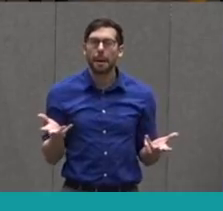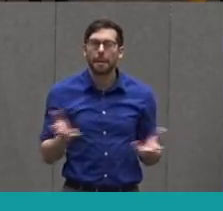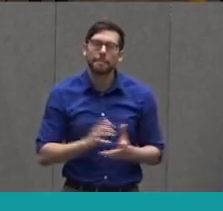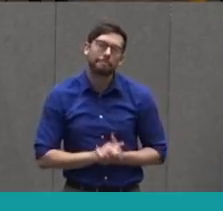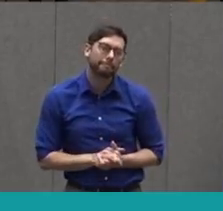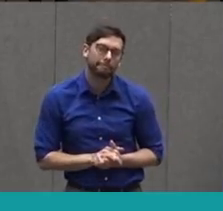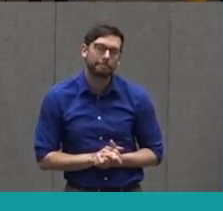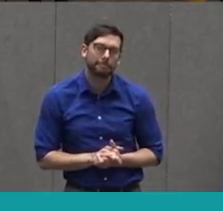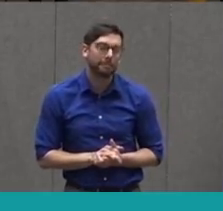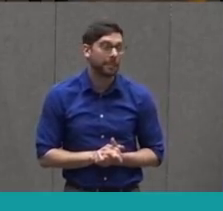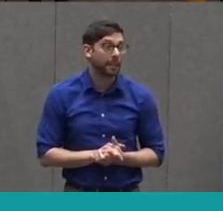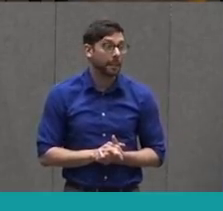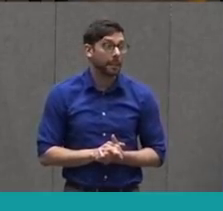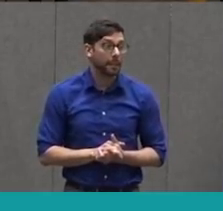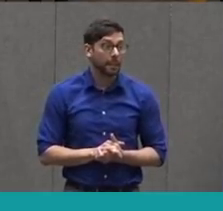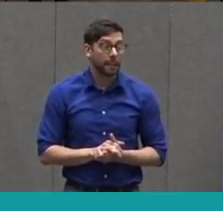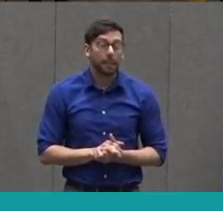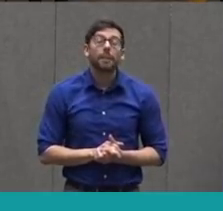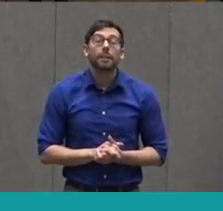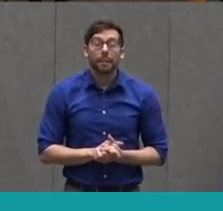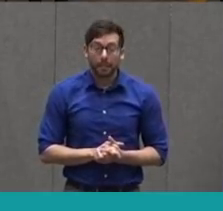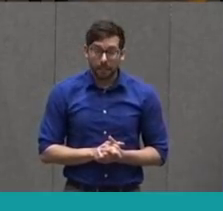So out of my five senses,